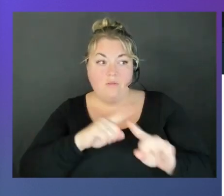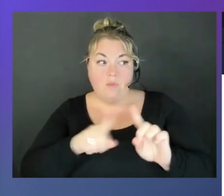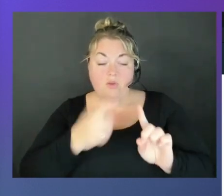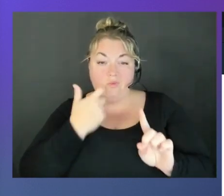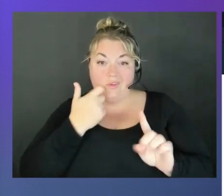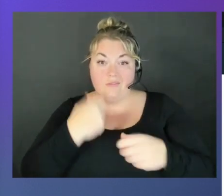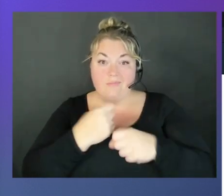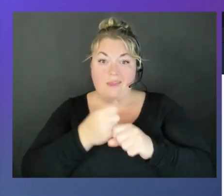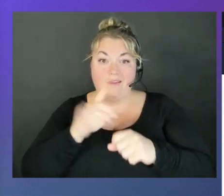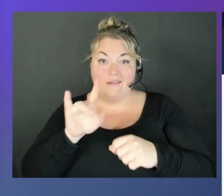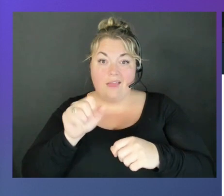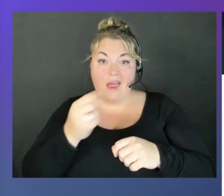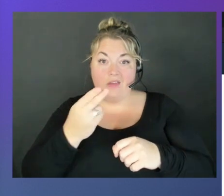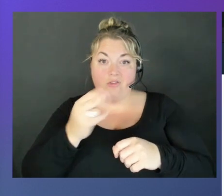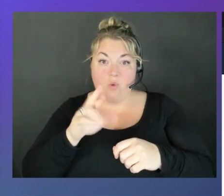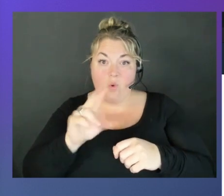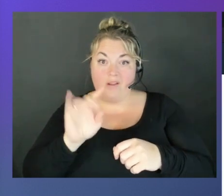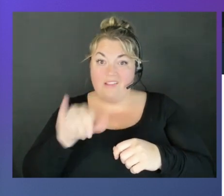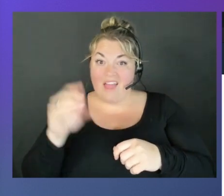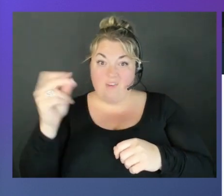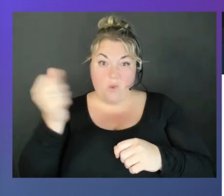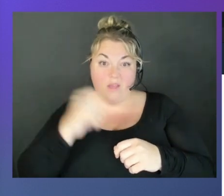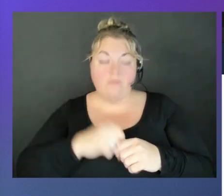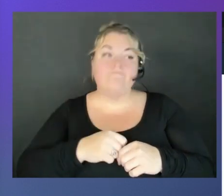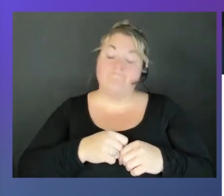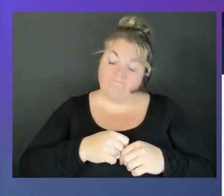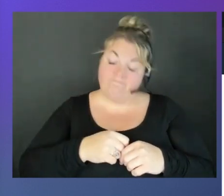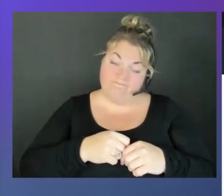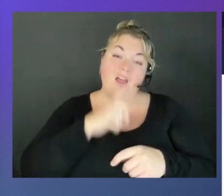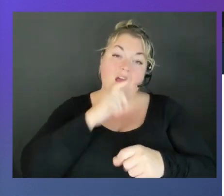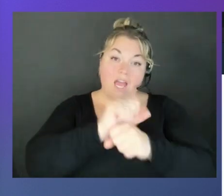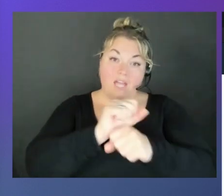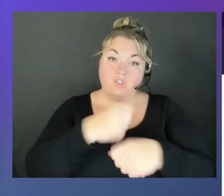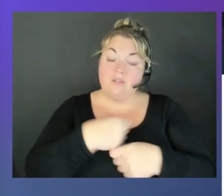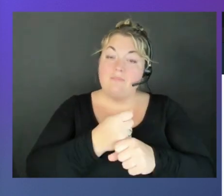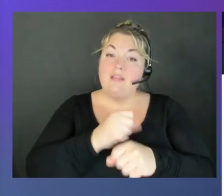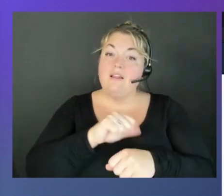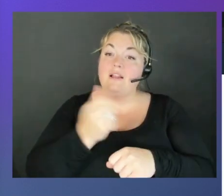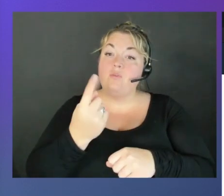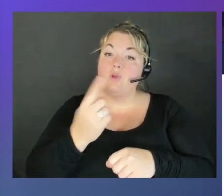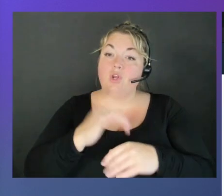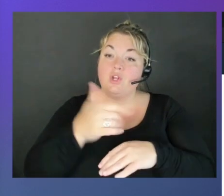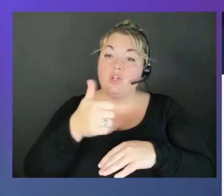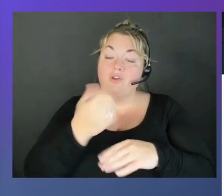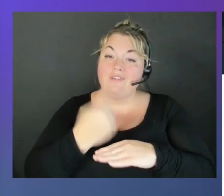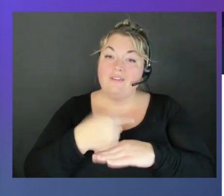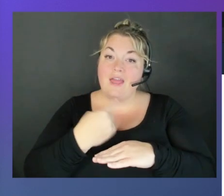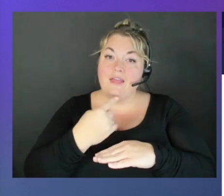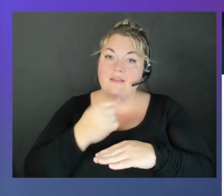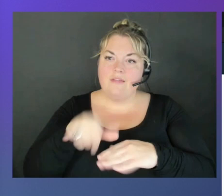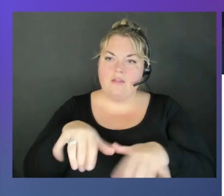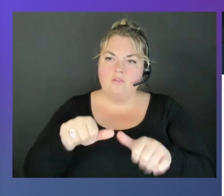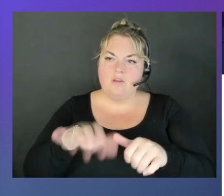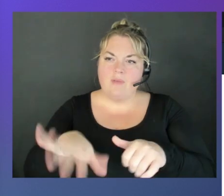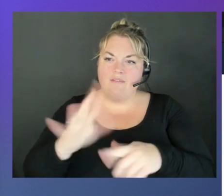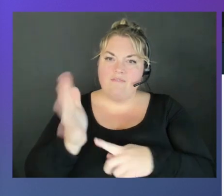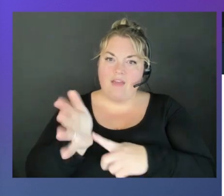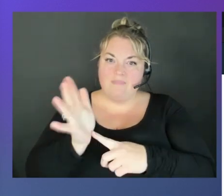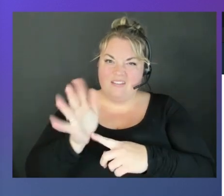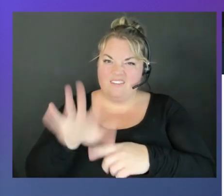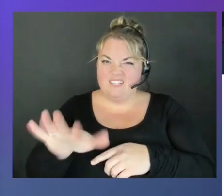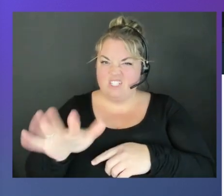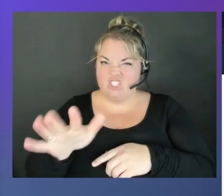dashboard that quick. Yeah, and I actually made another dashboard earlier today. This took me about 5 minutes-ish, I